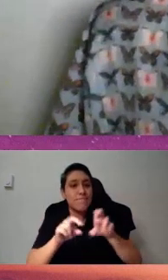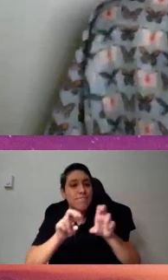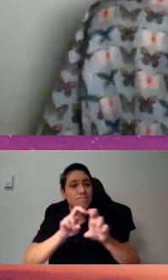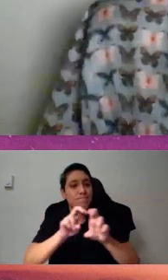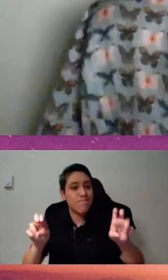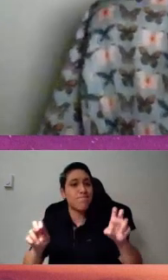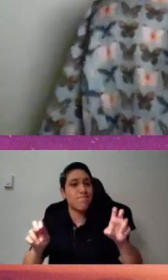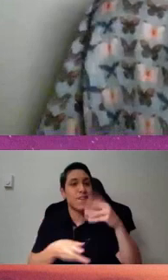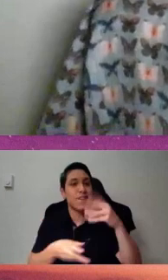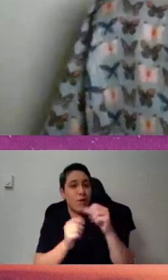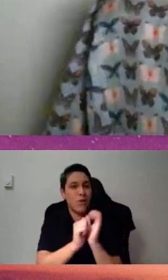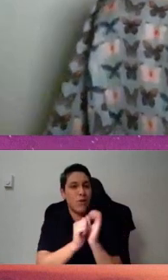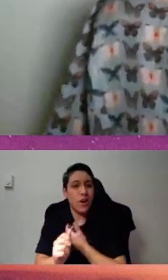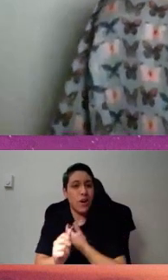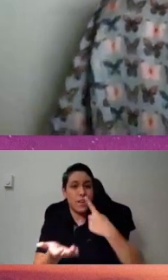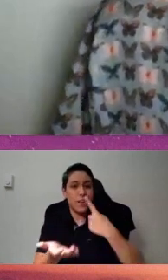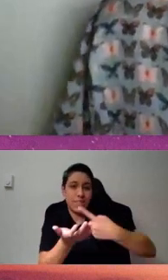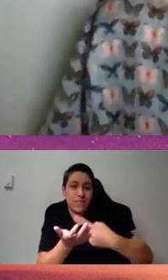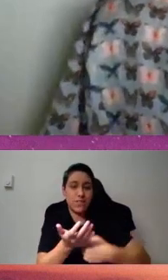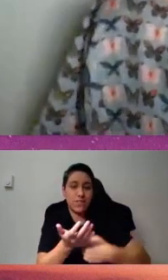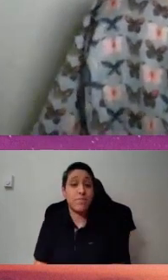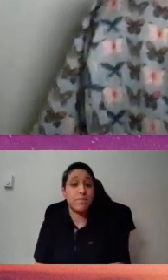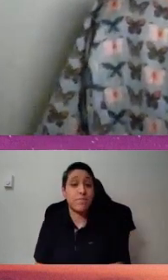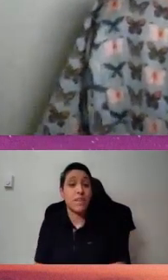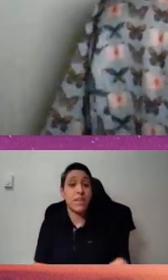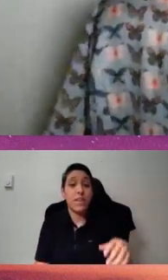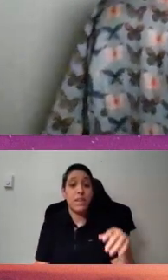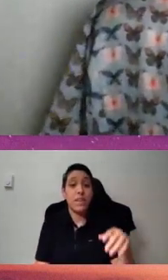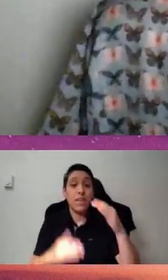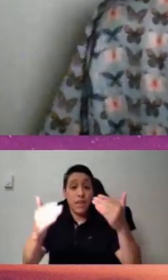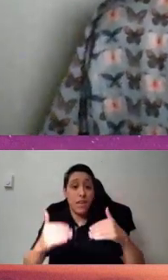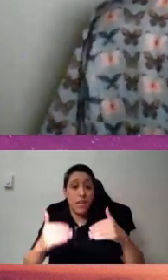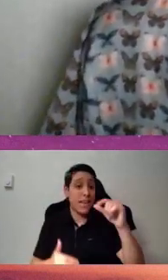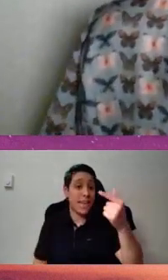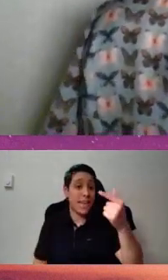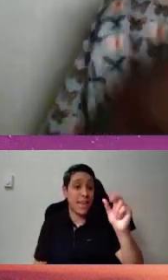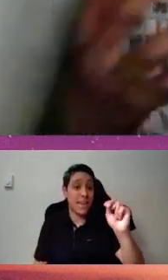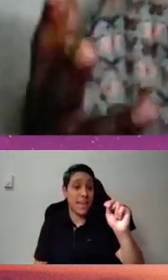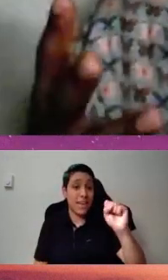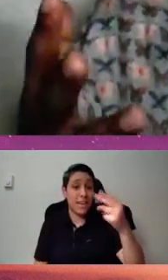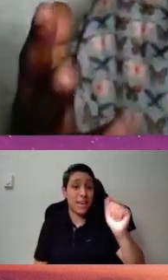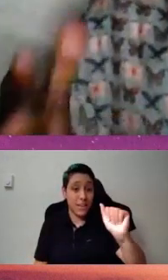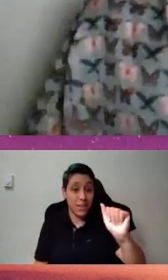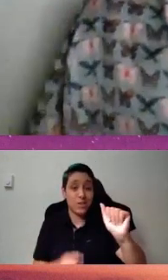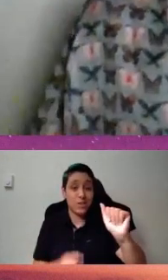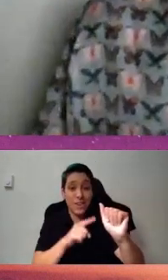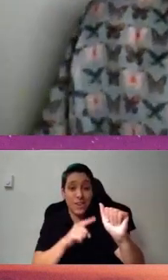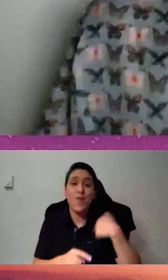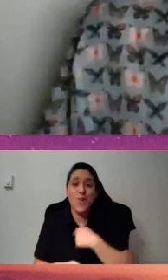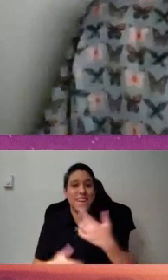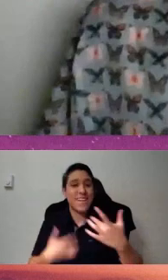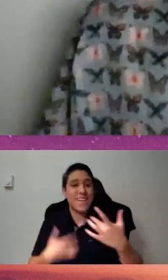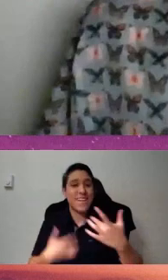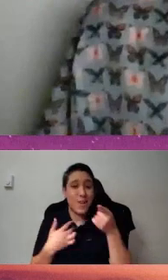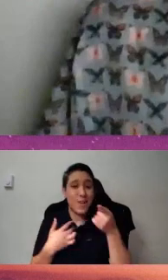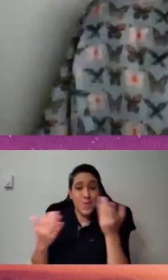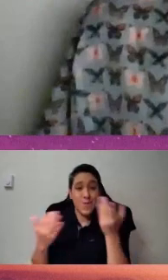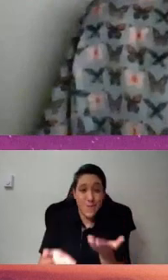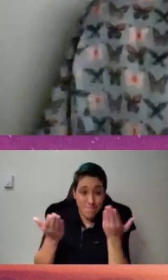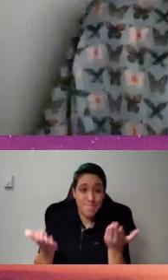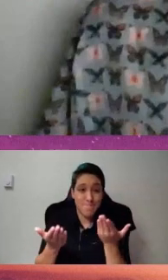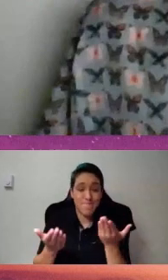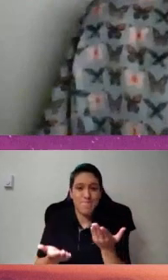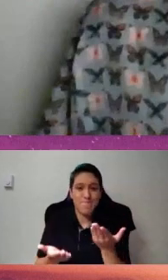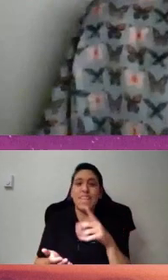discussion. Yes. Ganesha, last but not least, thank you so much. We're so excited to have you. The question